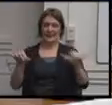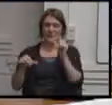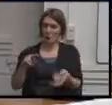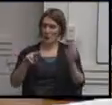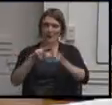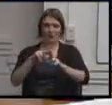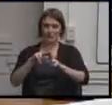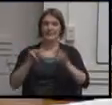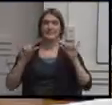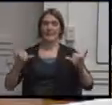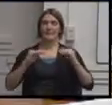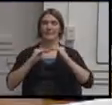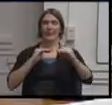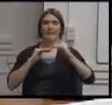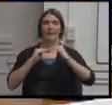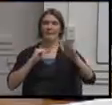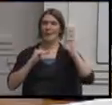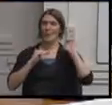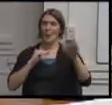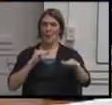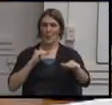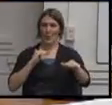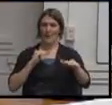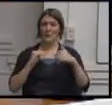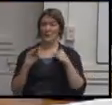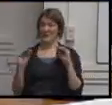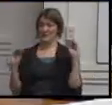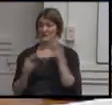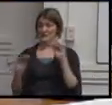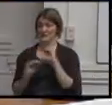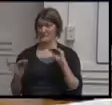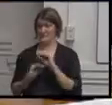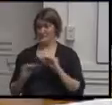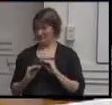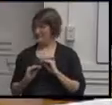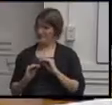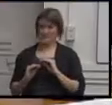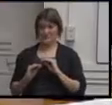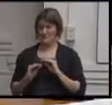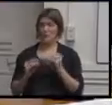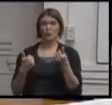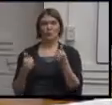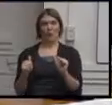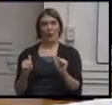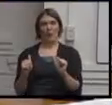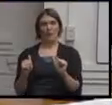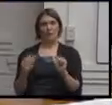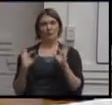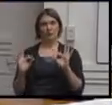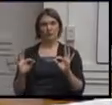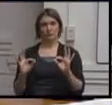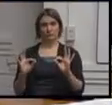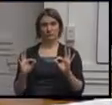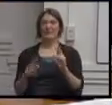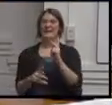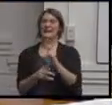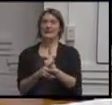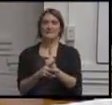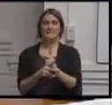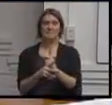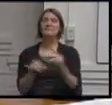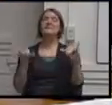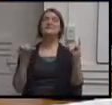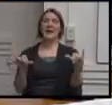what we've put together and what we've been working on is a budget that moves forward the